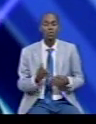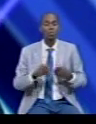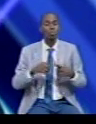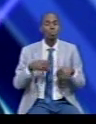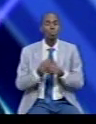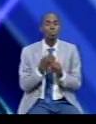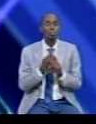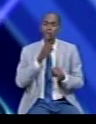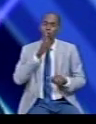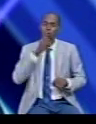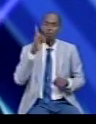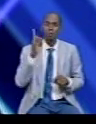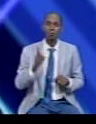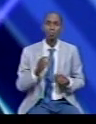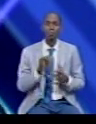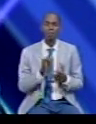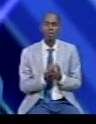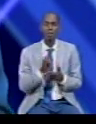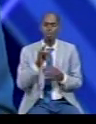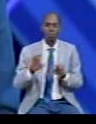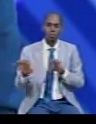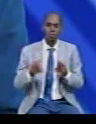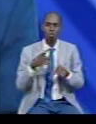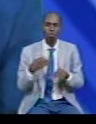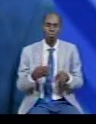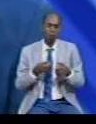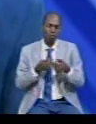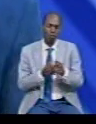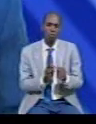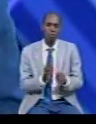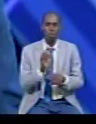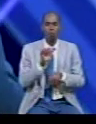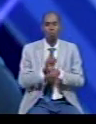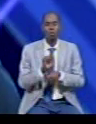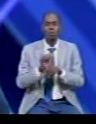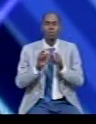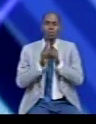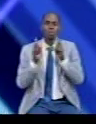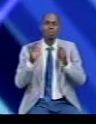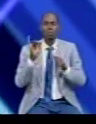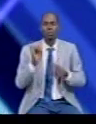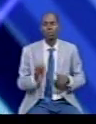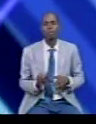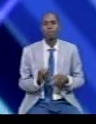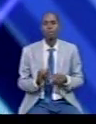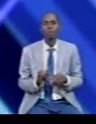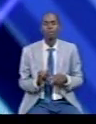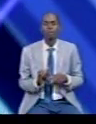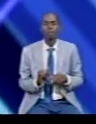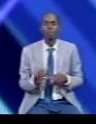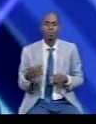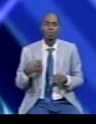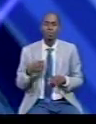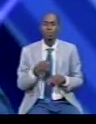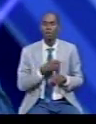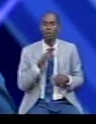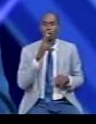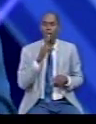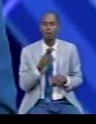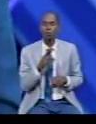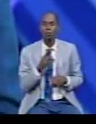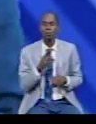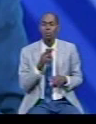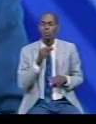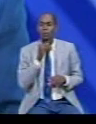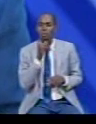that the follow-up is effective. We're not winning these people for ourselves. We're not visiting